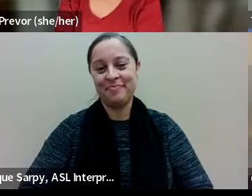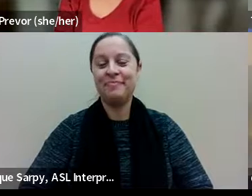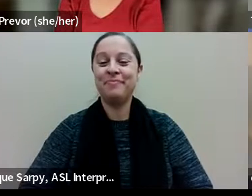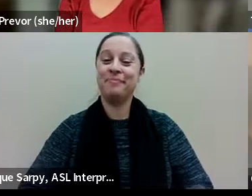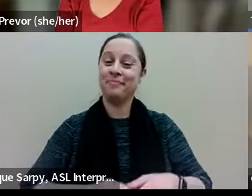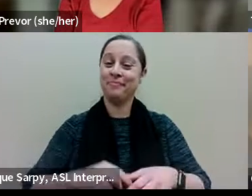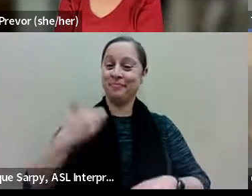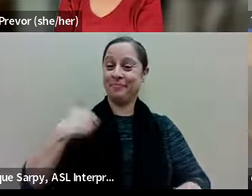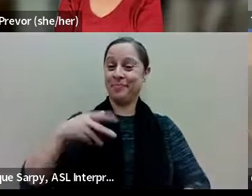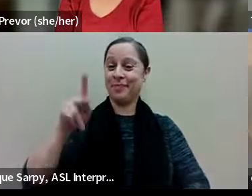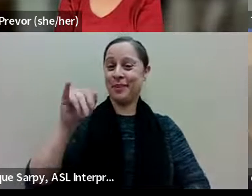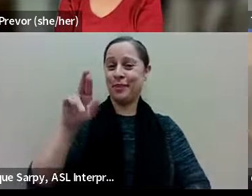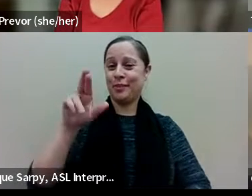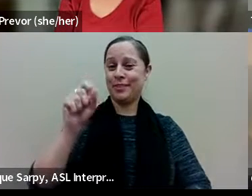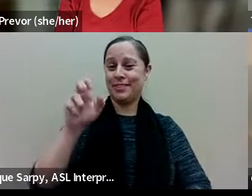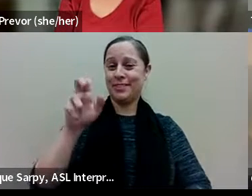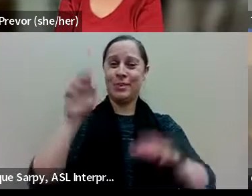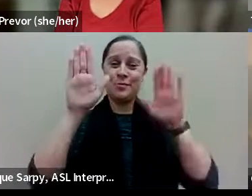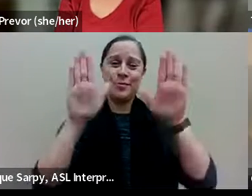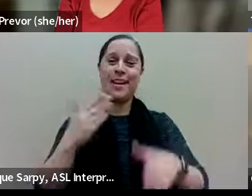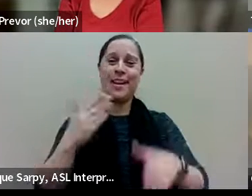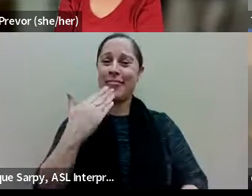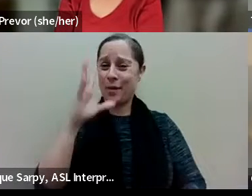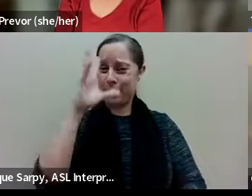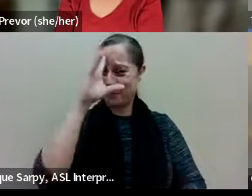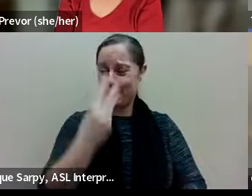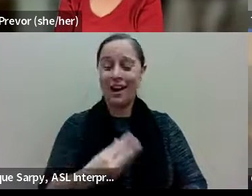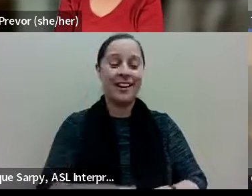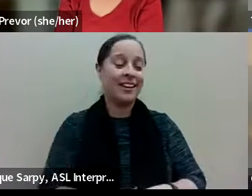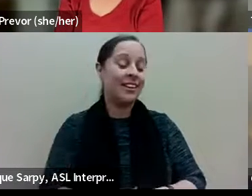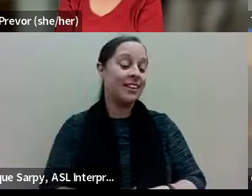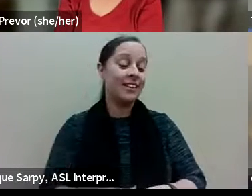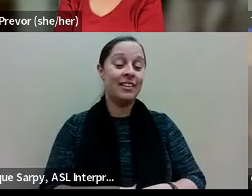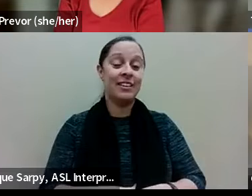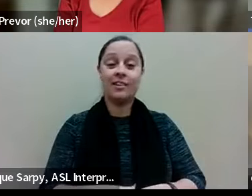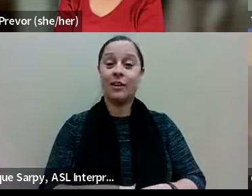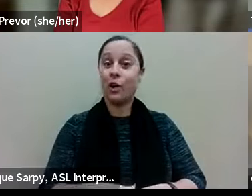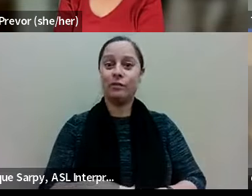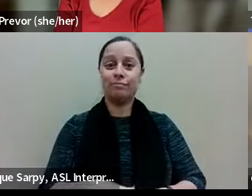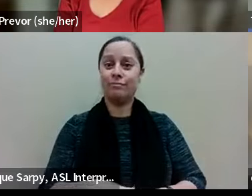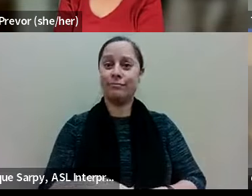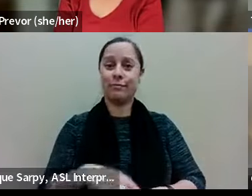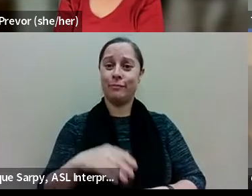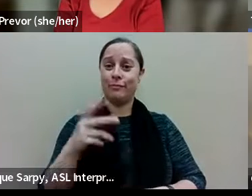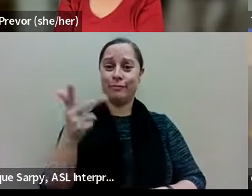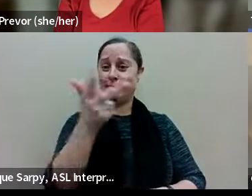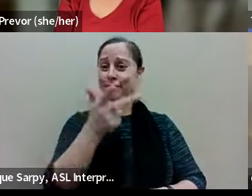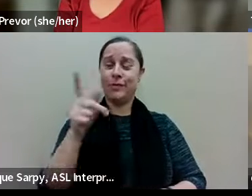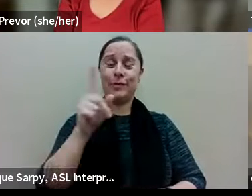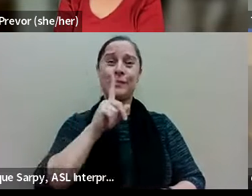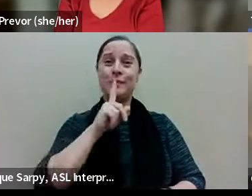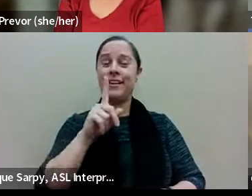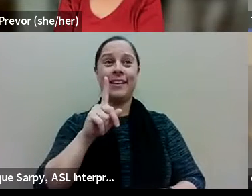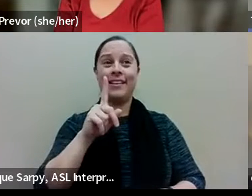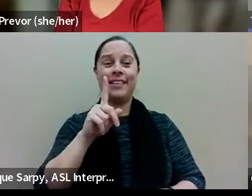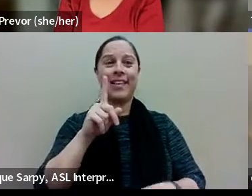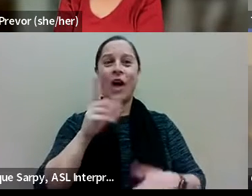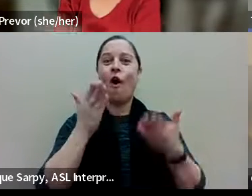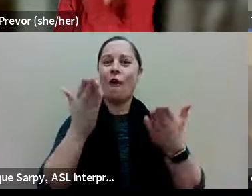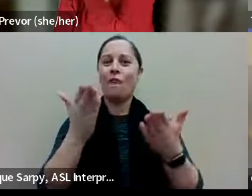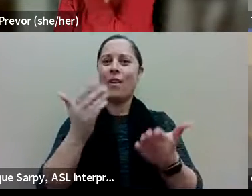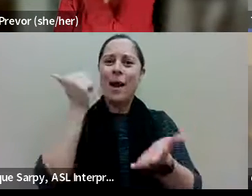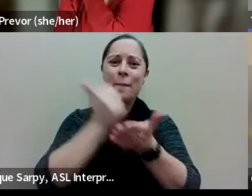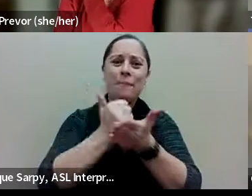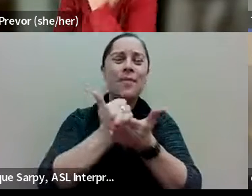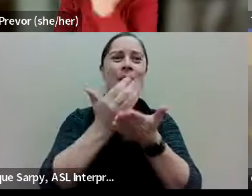Great. This is Kirsten. Thank you, Frank. All of you, super helpful things to sort of understand what it is